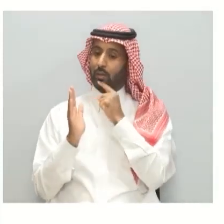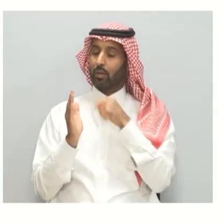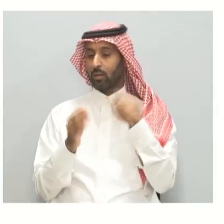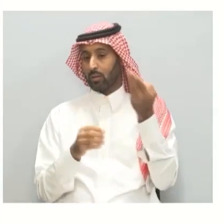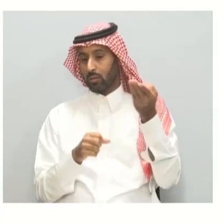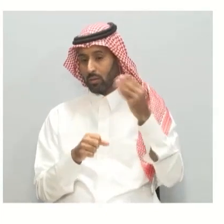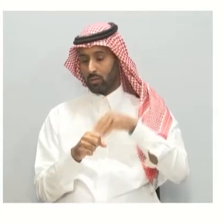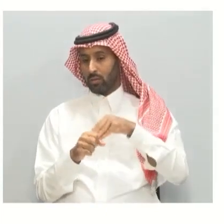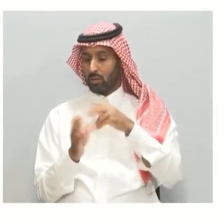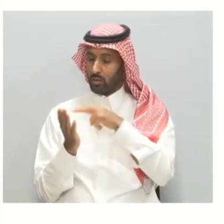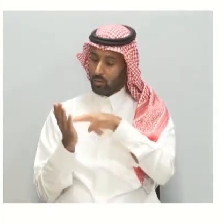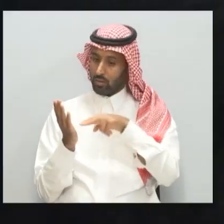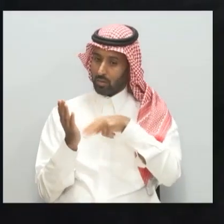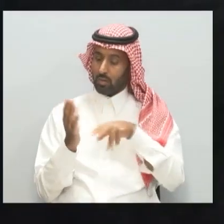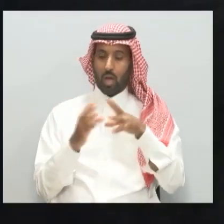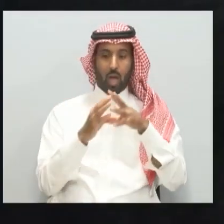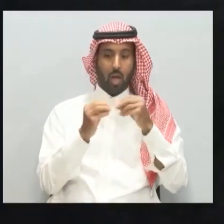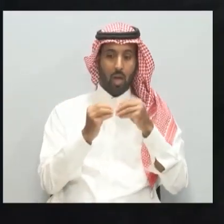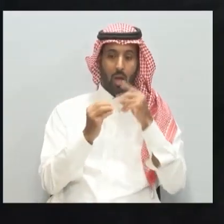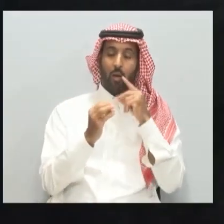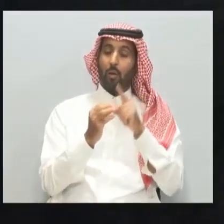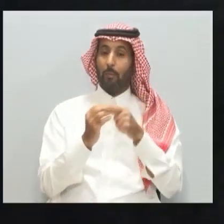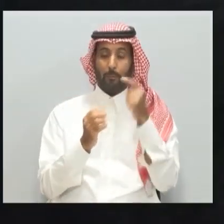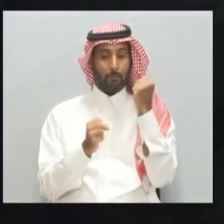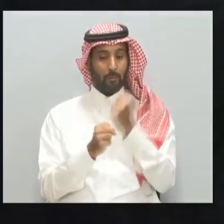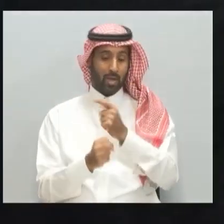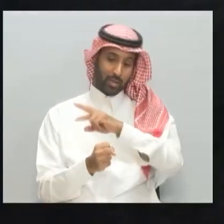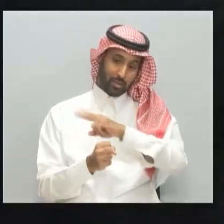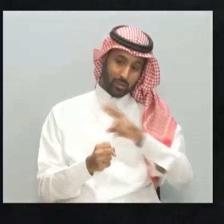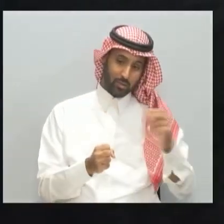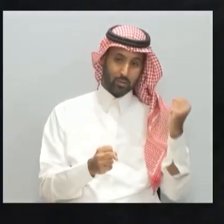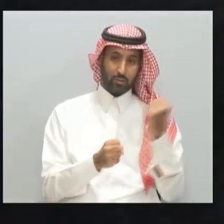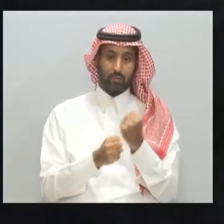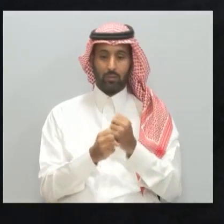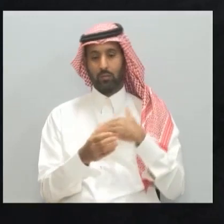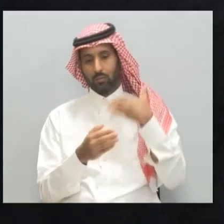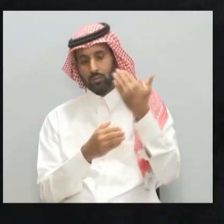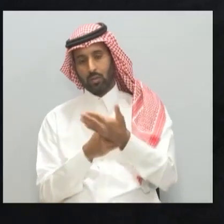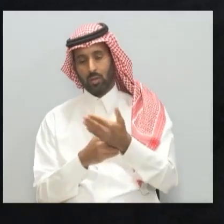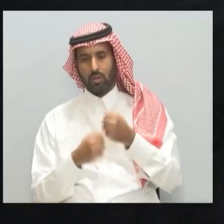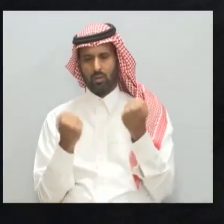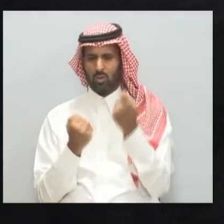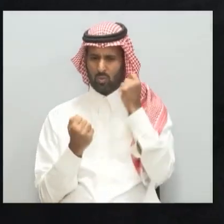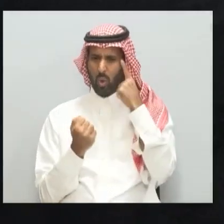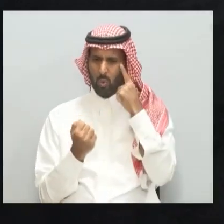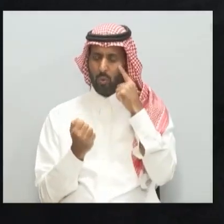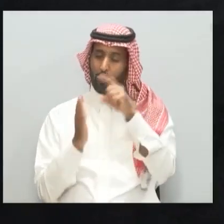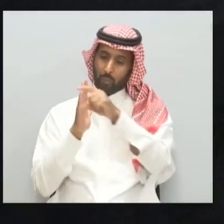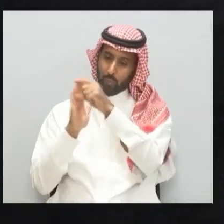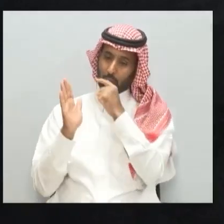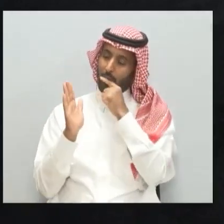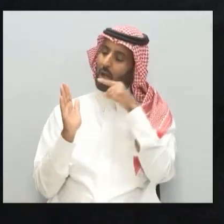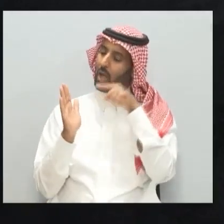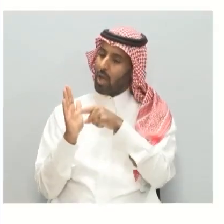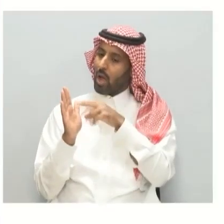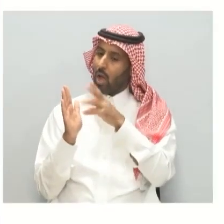reading some of the definition of the entailment of some unusual job, and then we'll be trying to come up with a title for